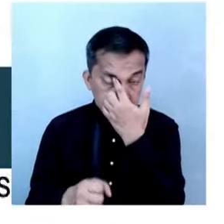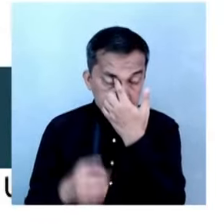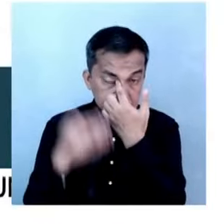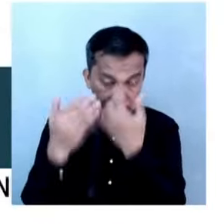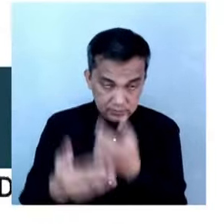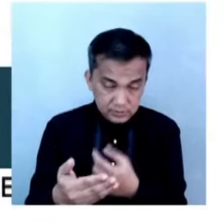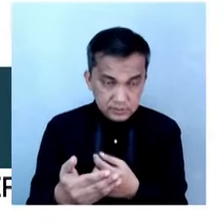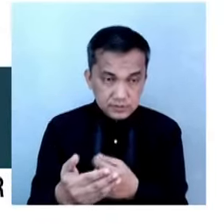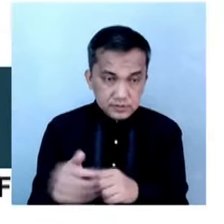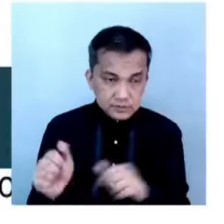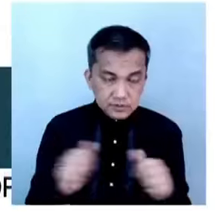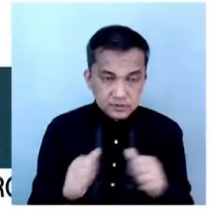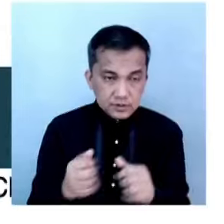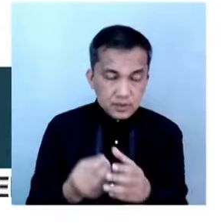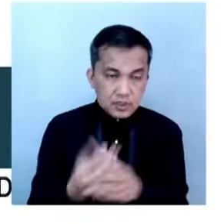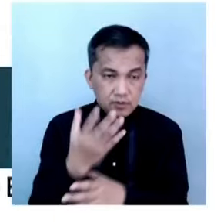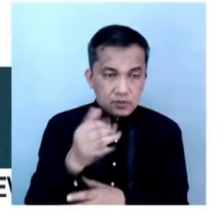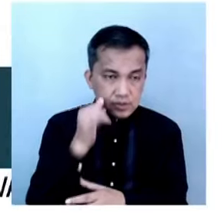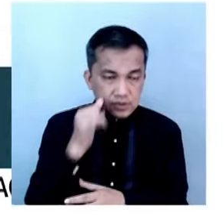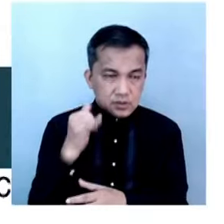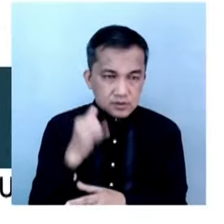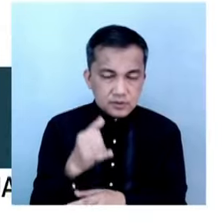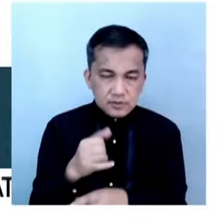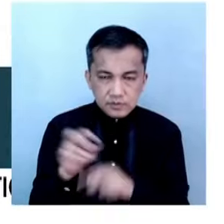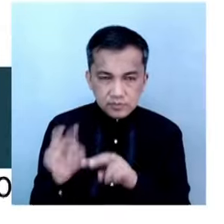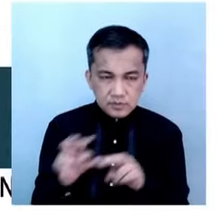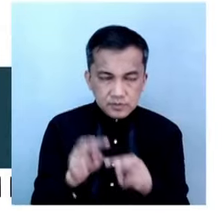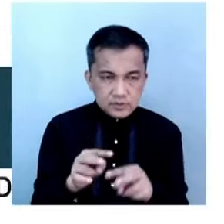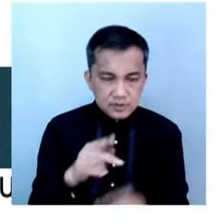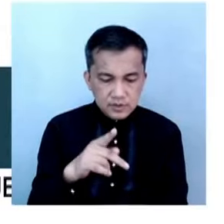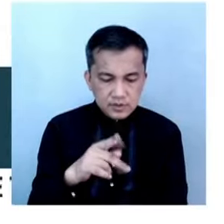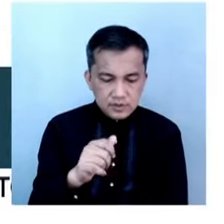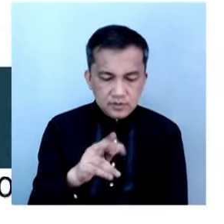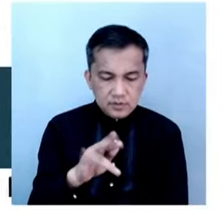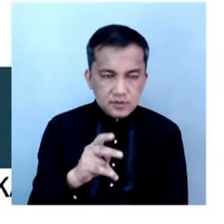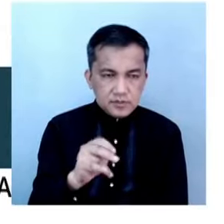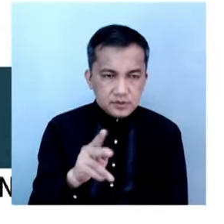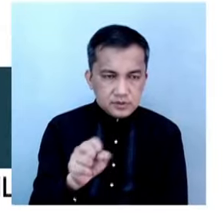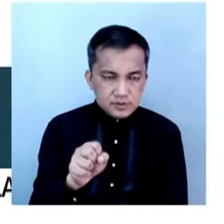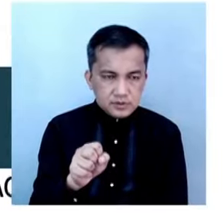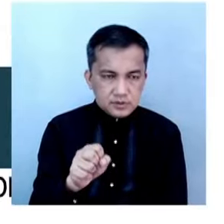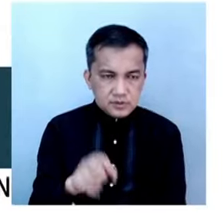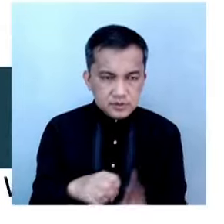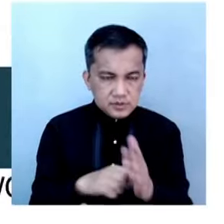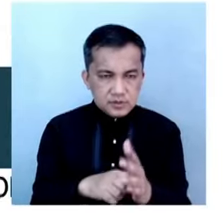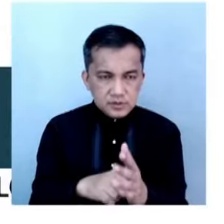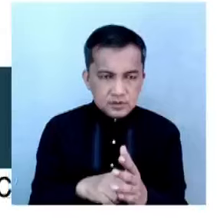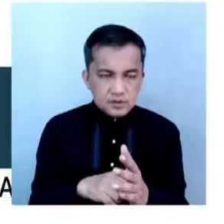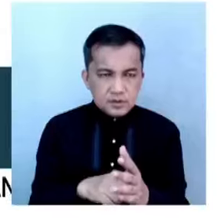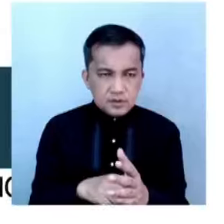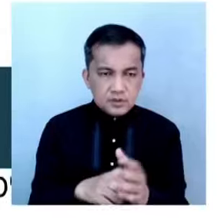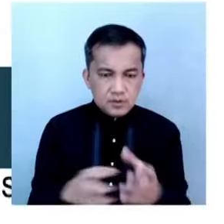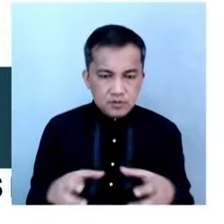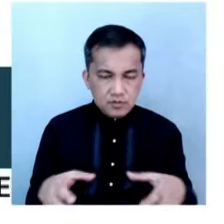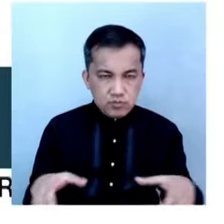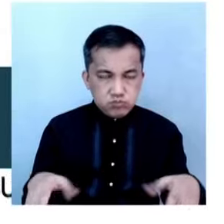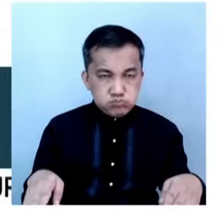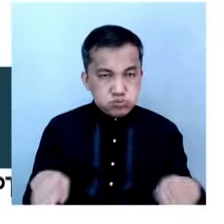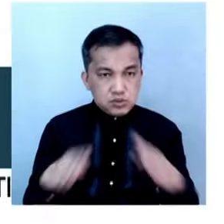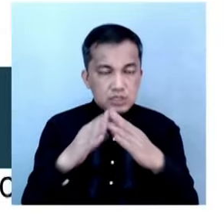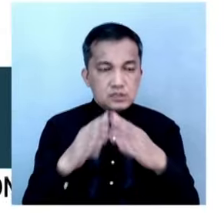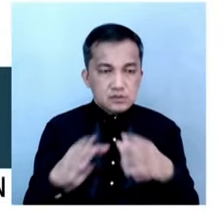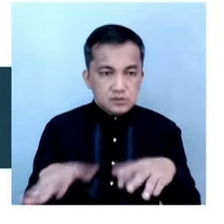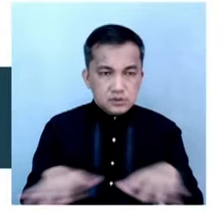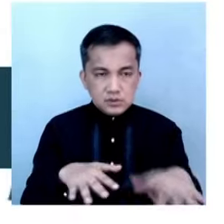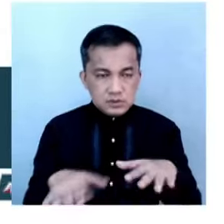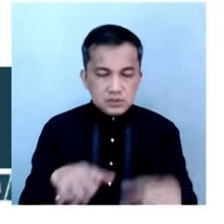activity, yung eruption kagabi, yung mga minomonitor nating parameters, for example, volcanic number of volcanic earthquakes, and yung amount ng